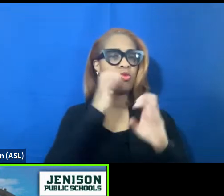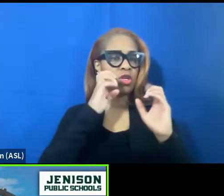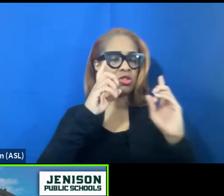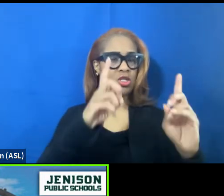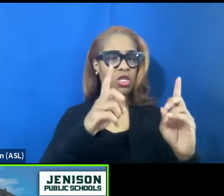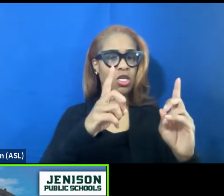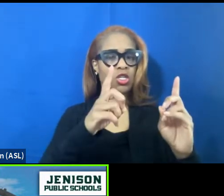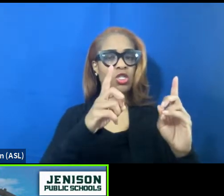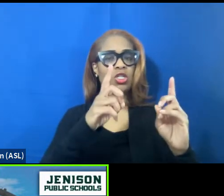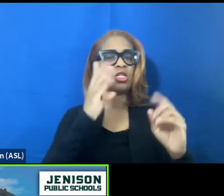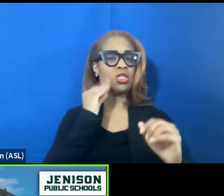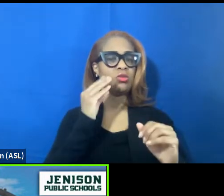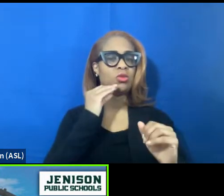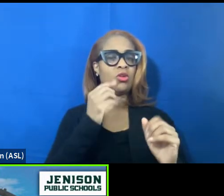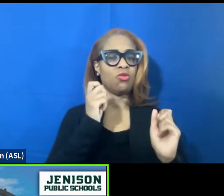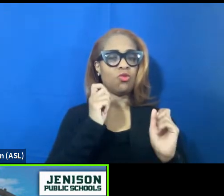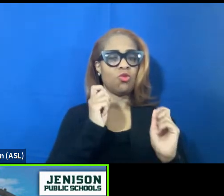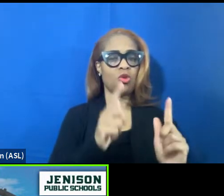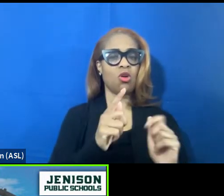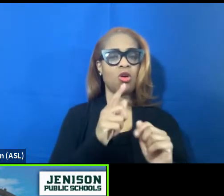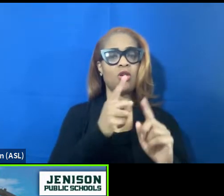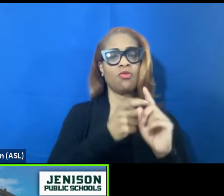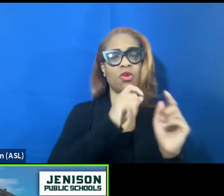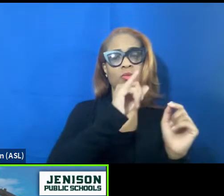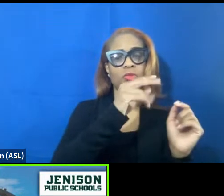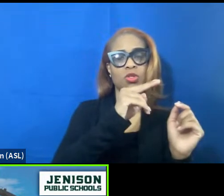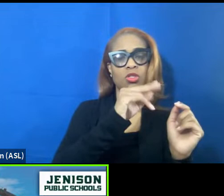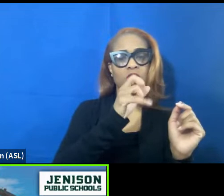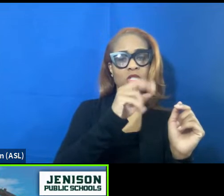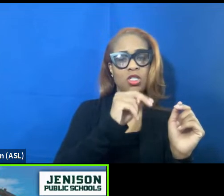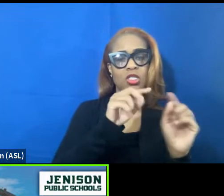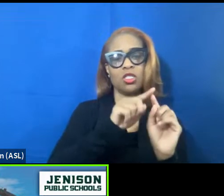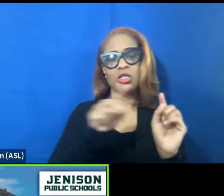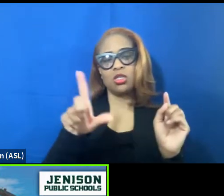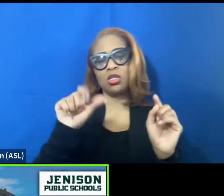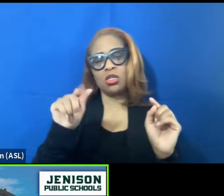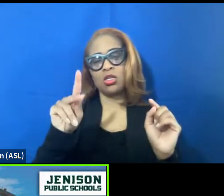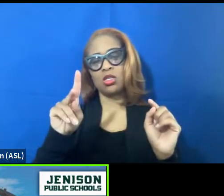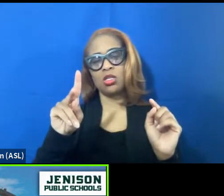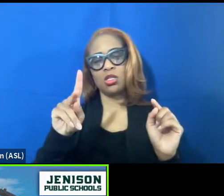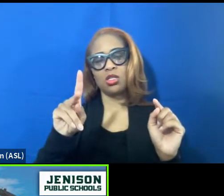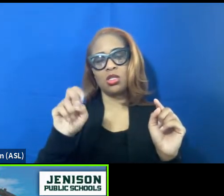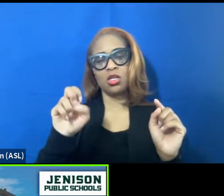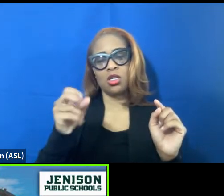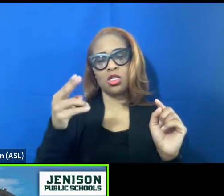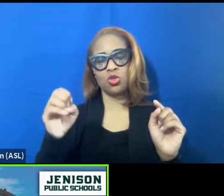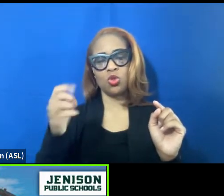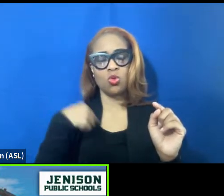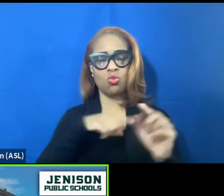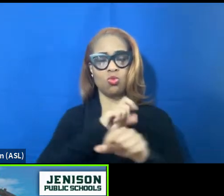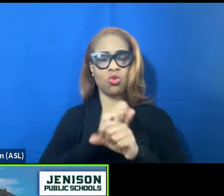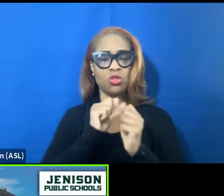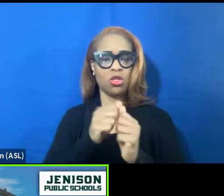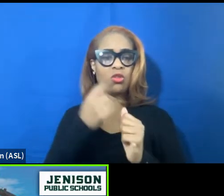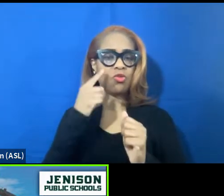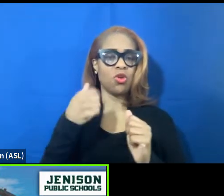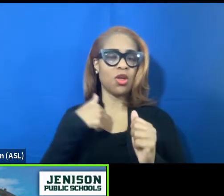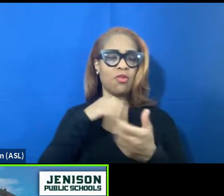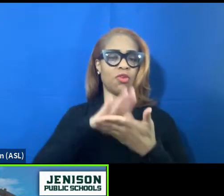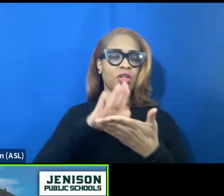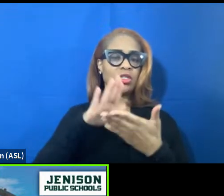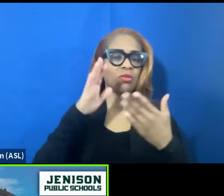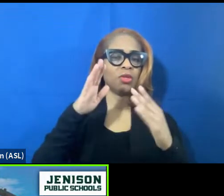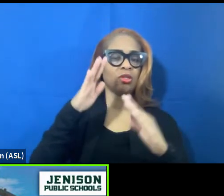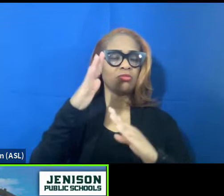children from jenison to the lakeshore administrators teachers and students have worked together to achieve academic excellence for all students throughout